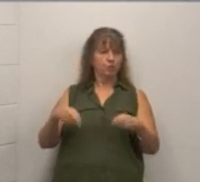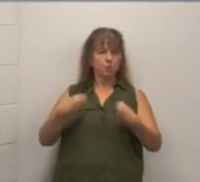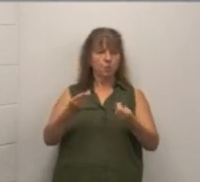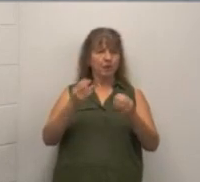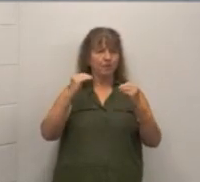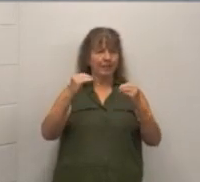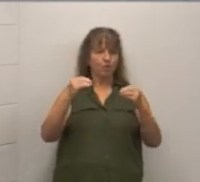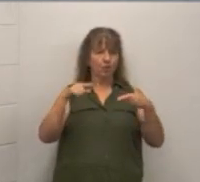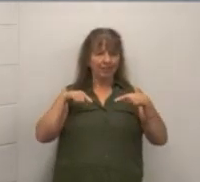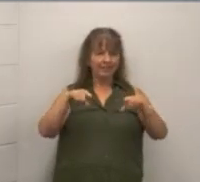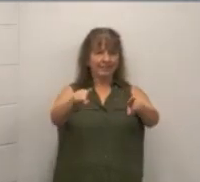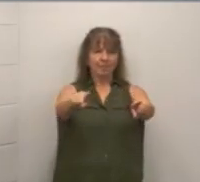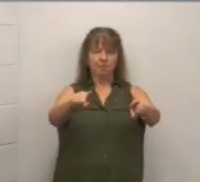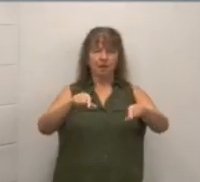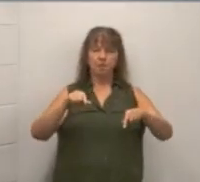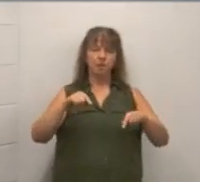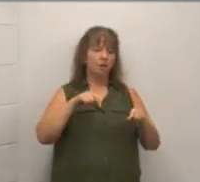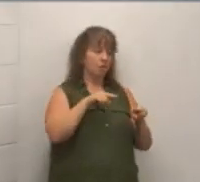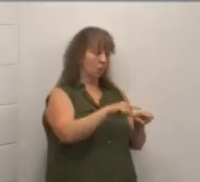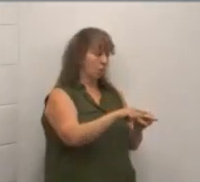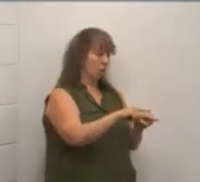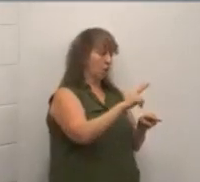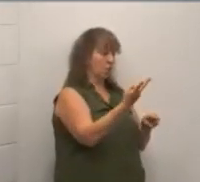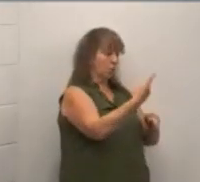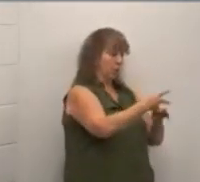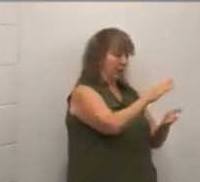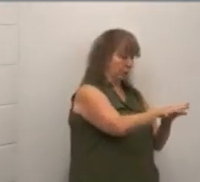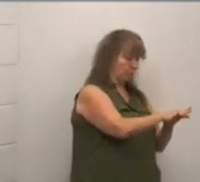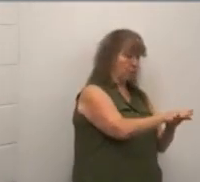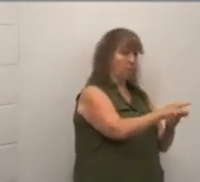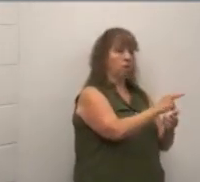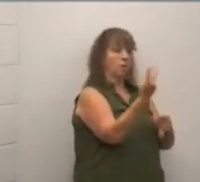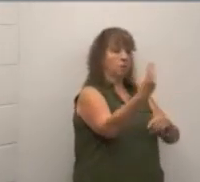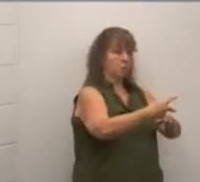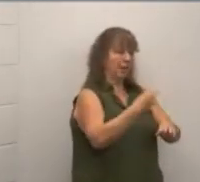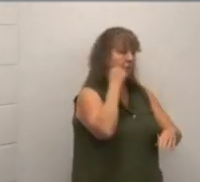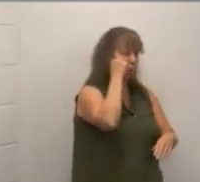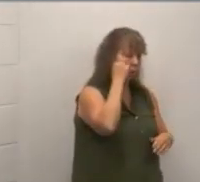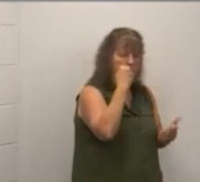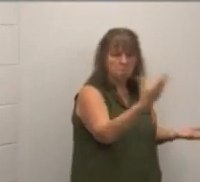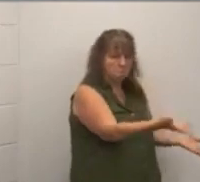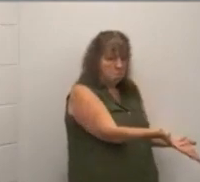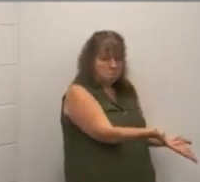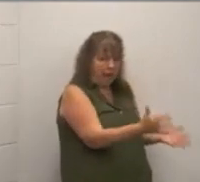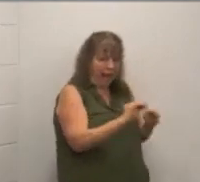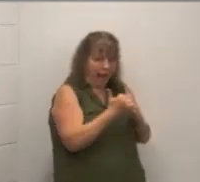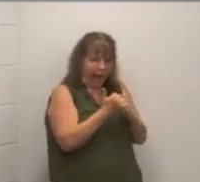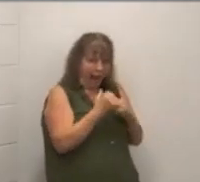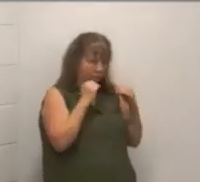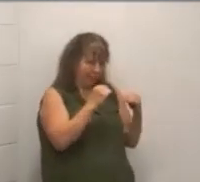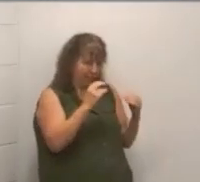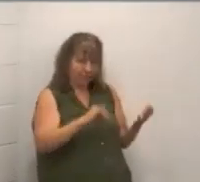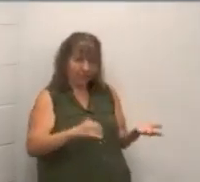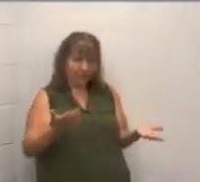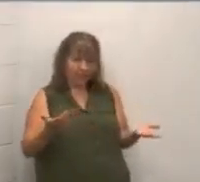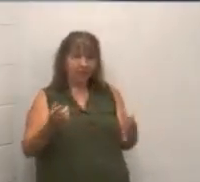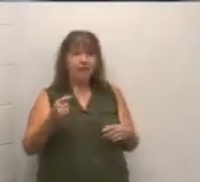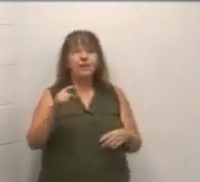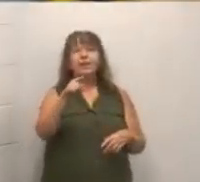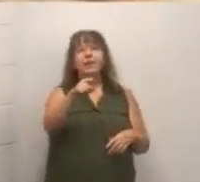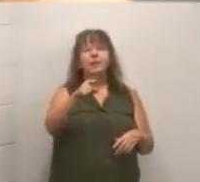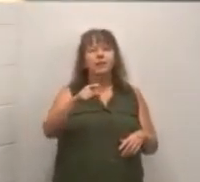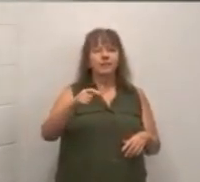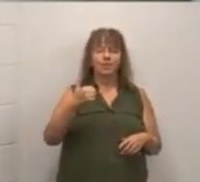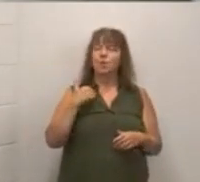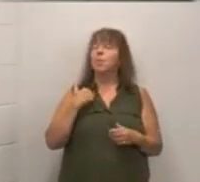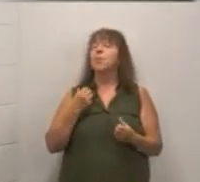instruction on the 2 days at home? Melanie, do you want to go into that a little bit? Sure. We've posted a lot of this. Yeah, we do